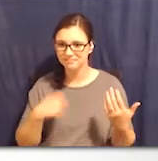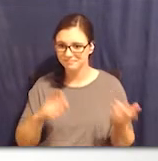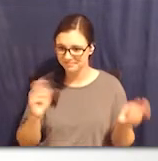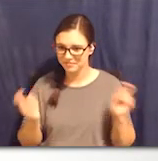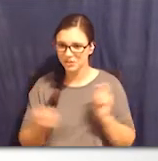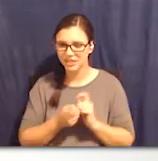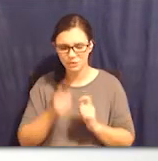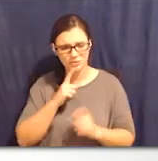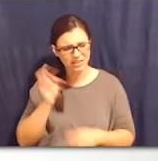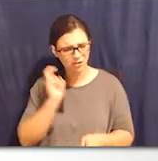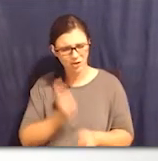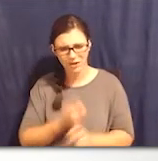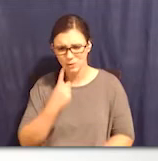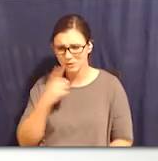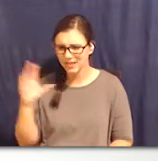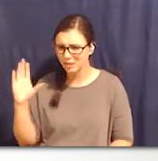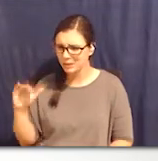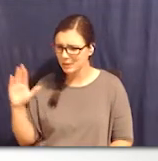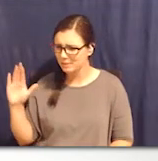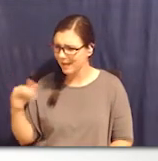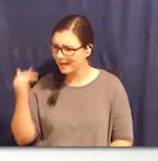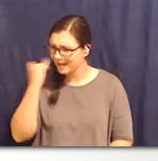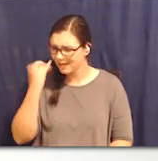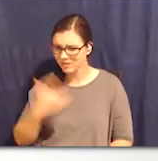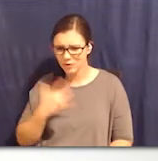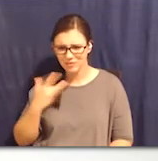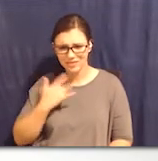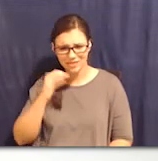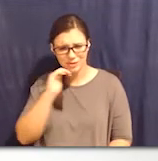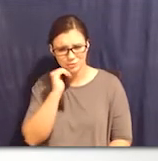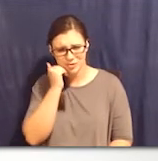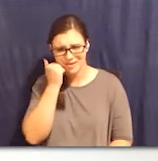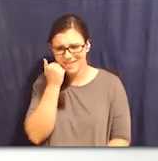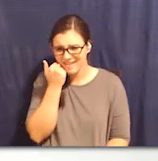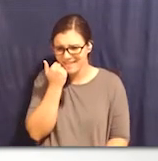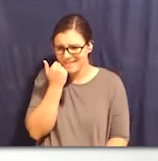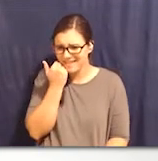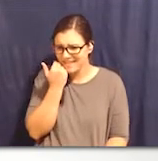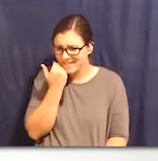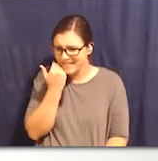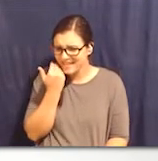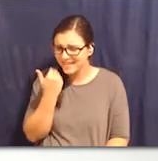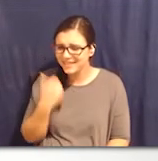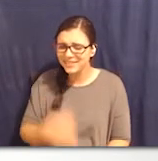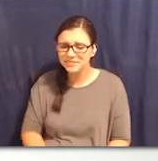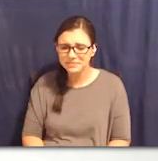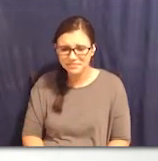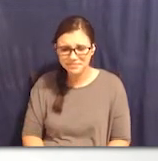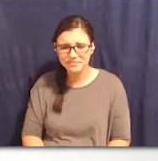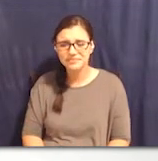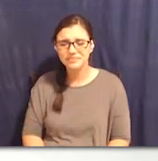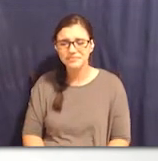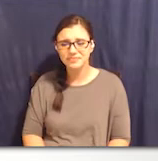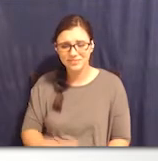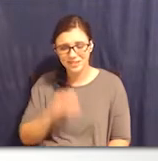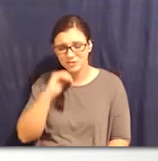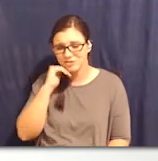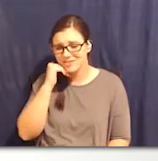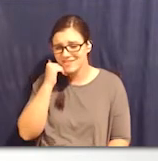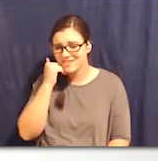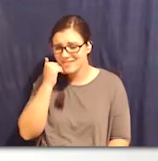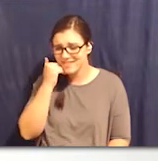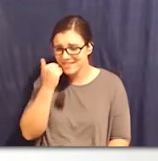It's very hard to say goodbye when you're feeling very shy.